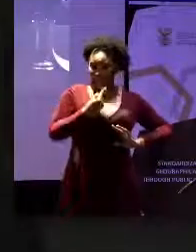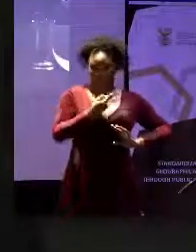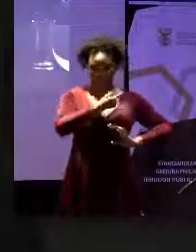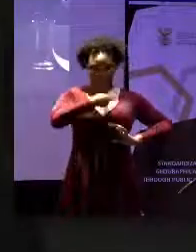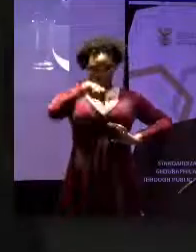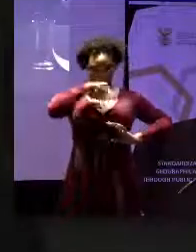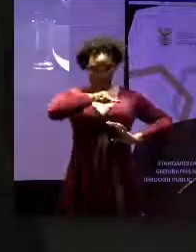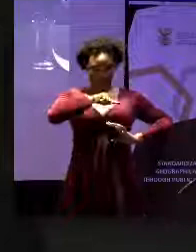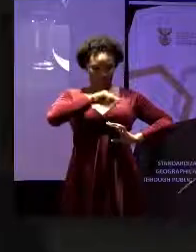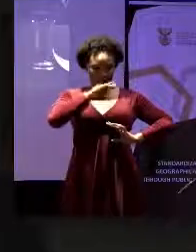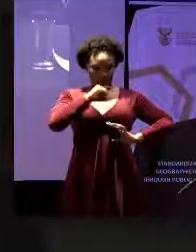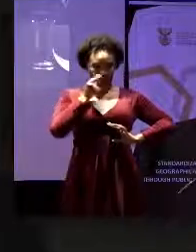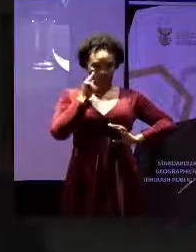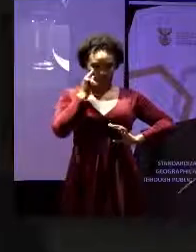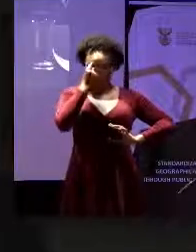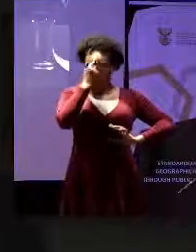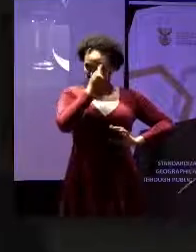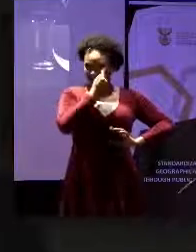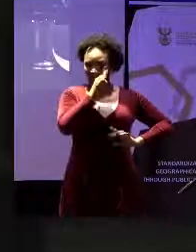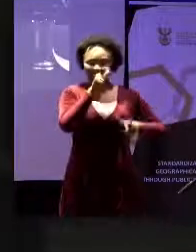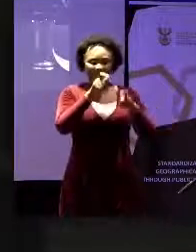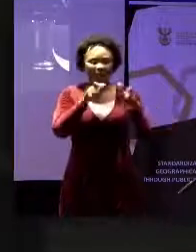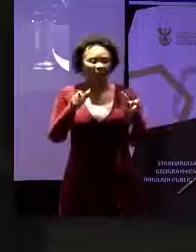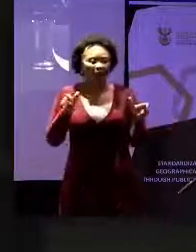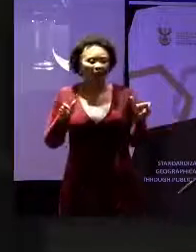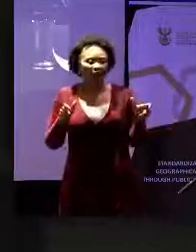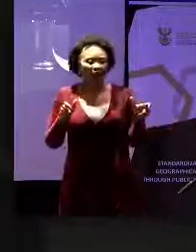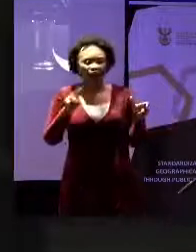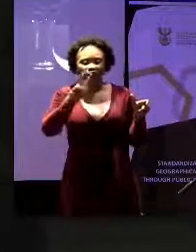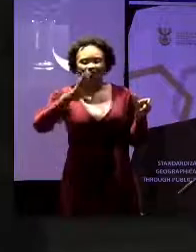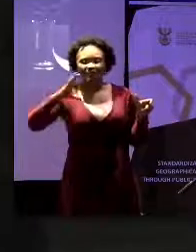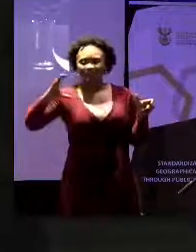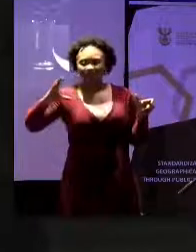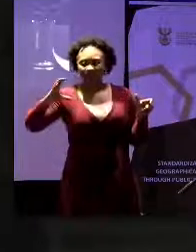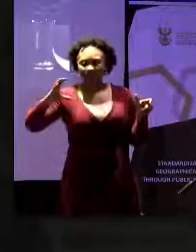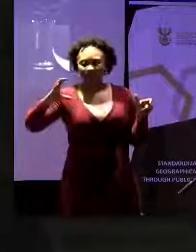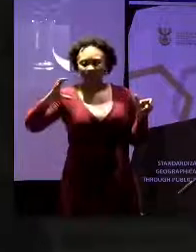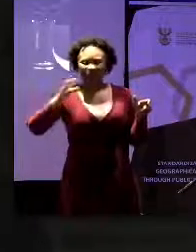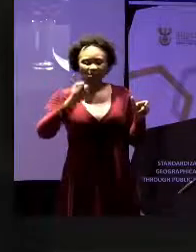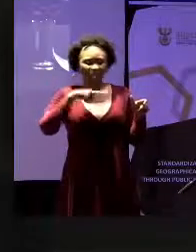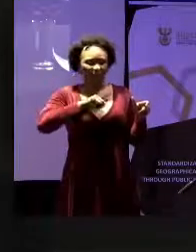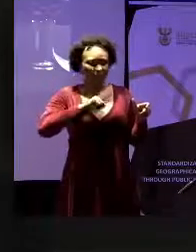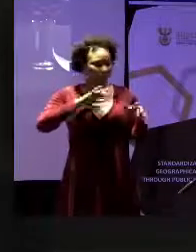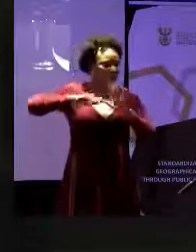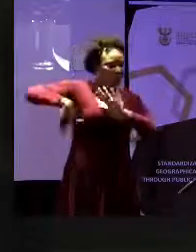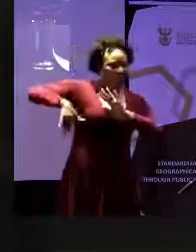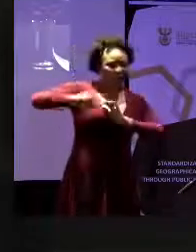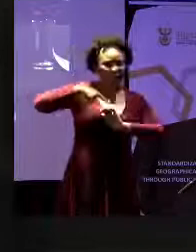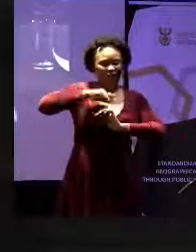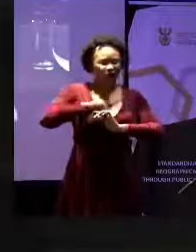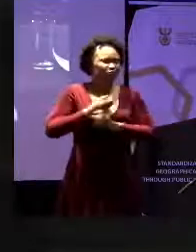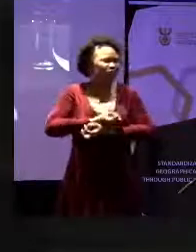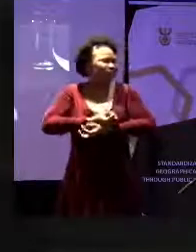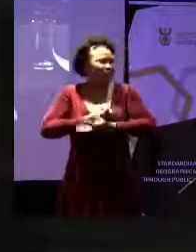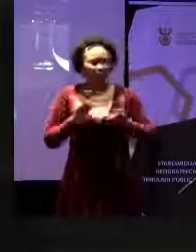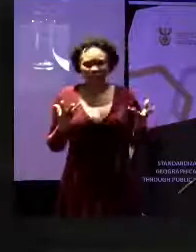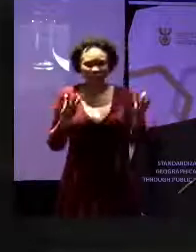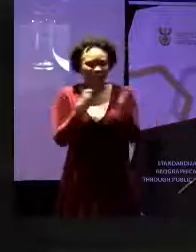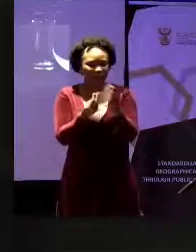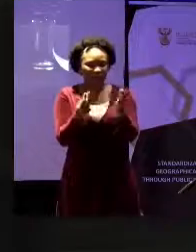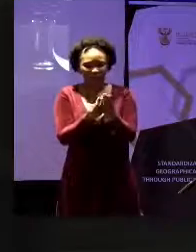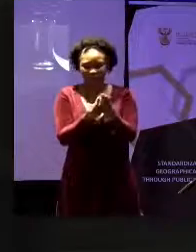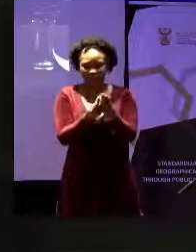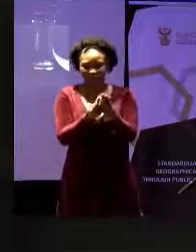talking about the Khoisan people of the Western Cape. We are left out on so many